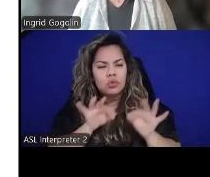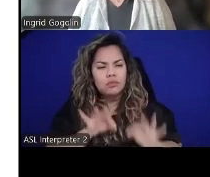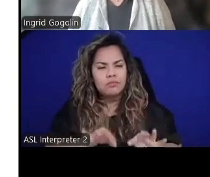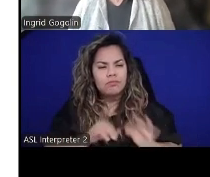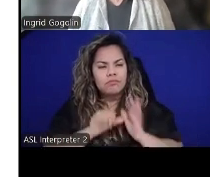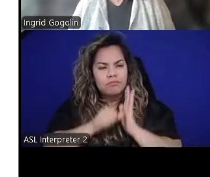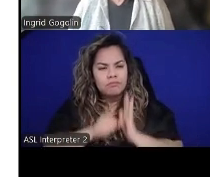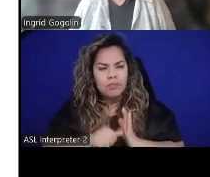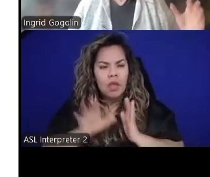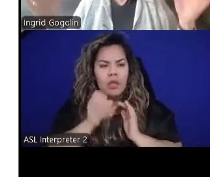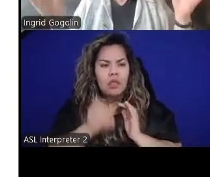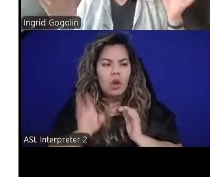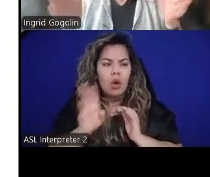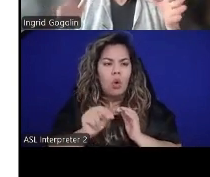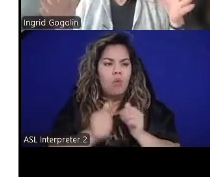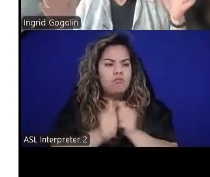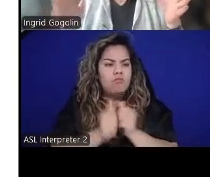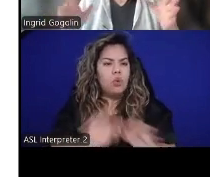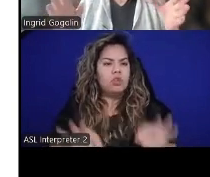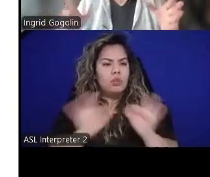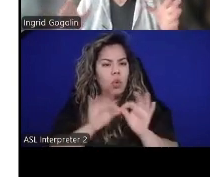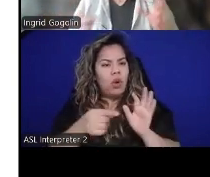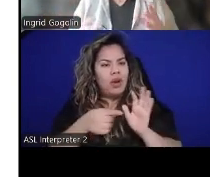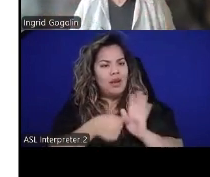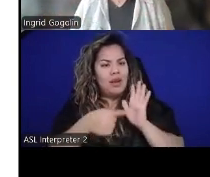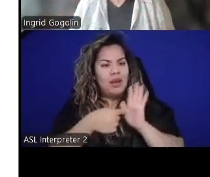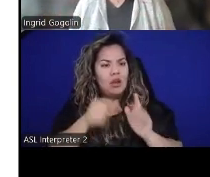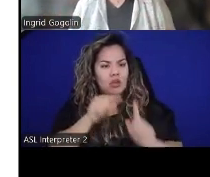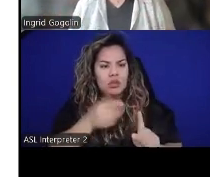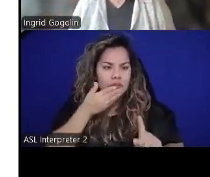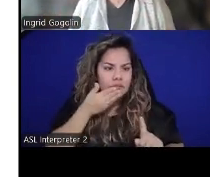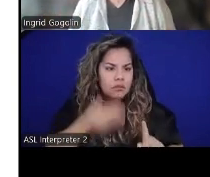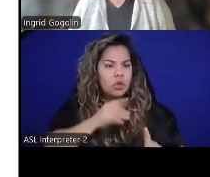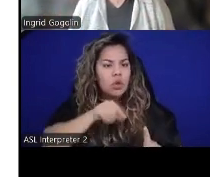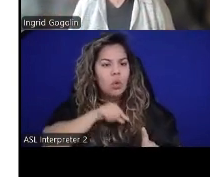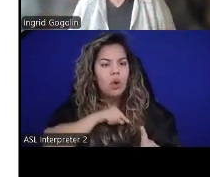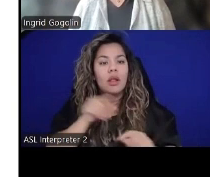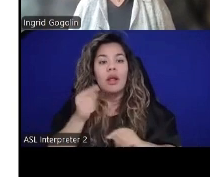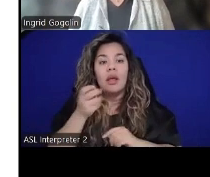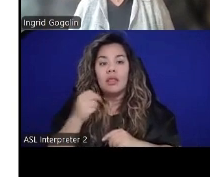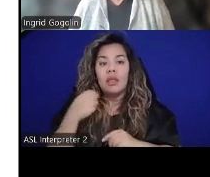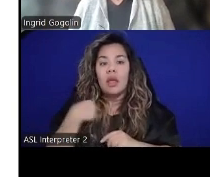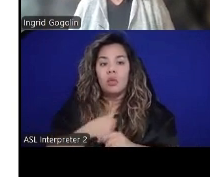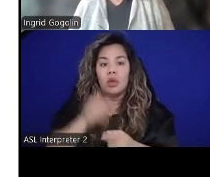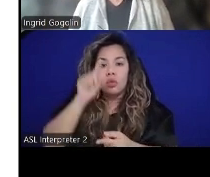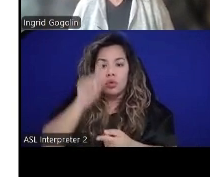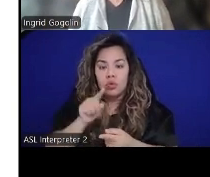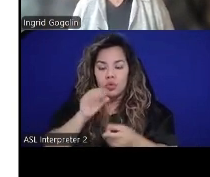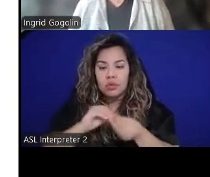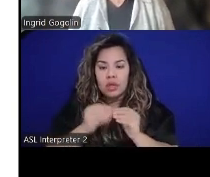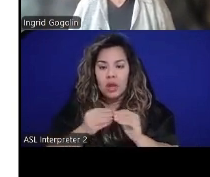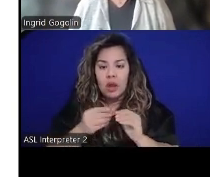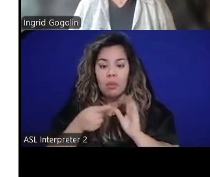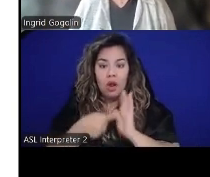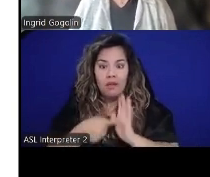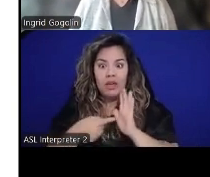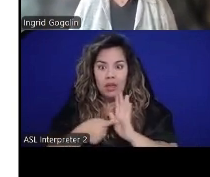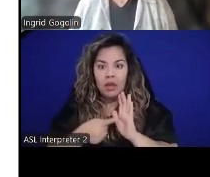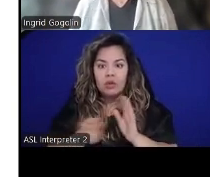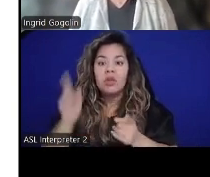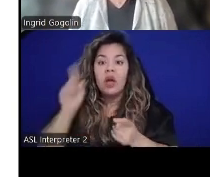indicators of quality, and then we reduced these the number of indicators until we came to